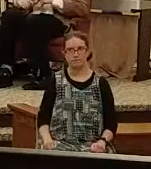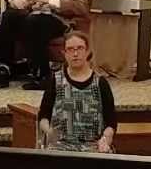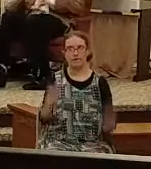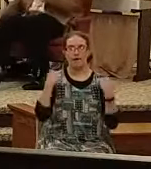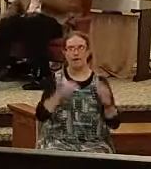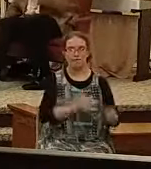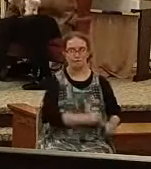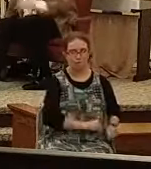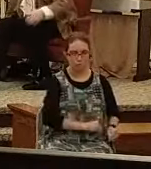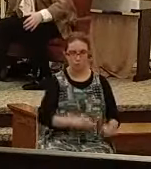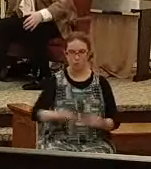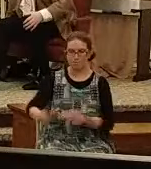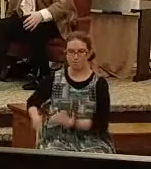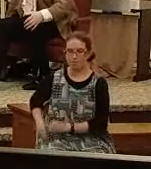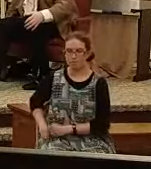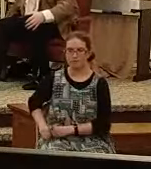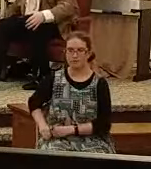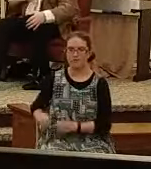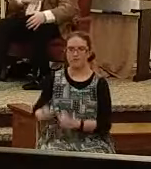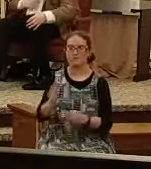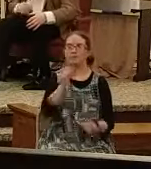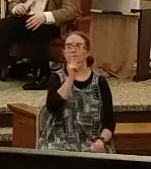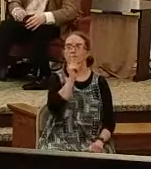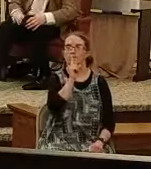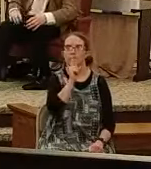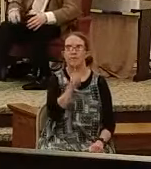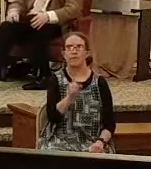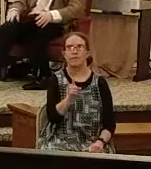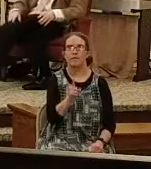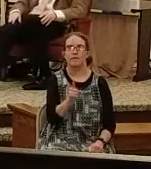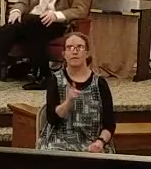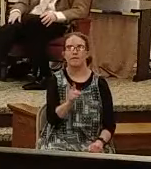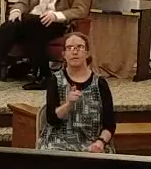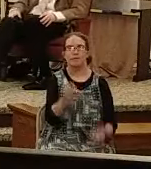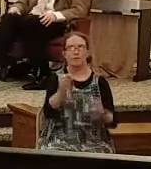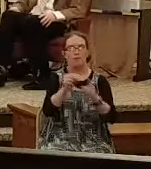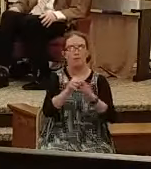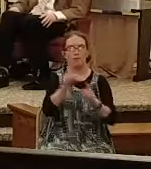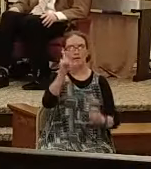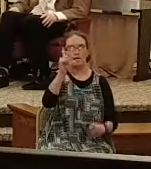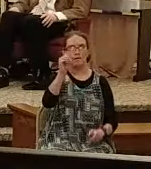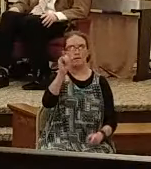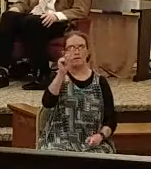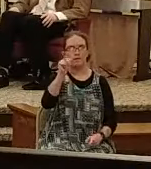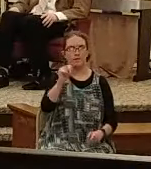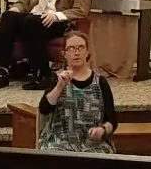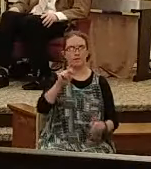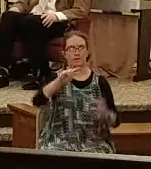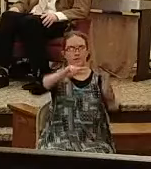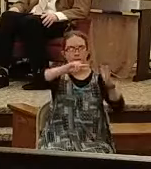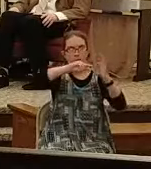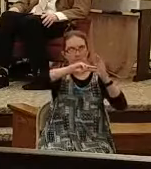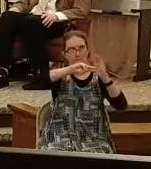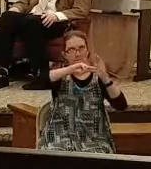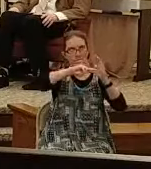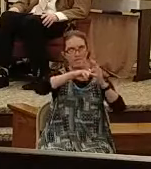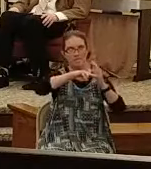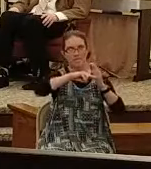Having your loins girt about with truth. The word loins here translates from the Greek